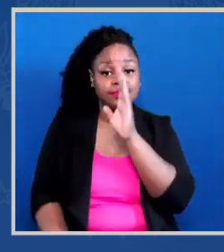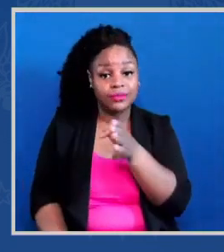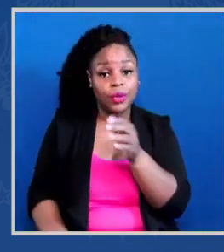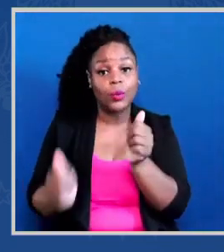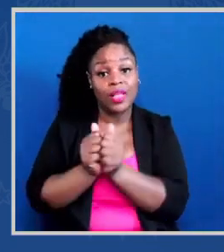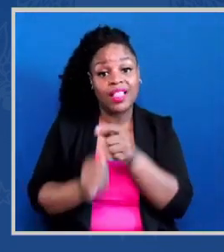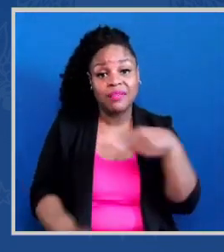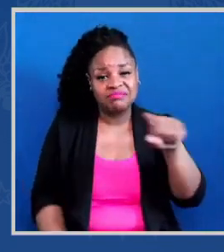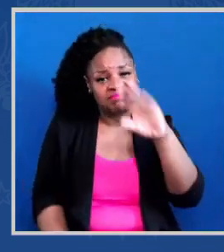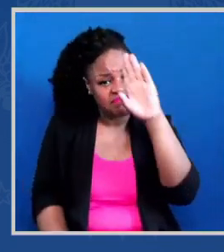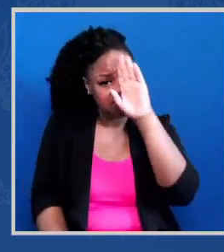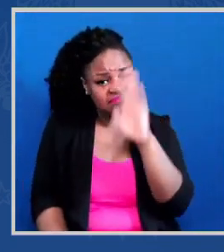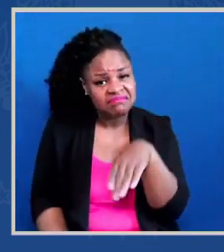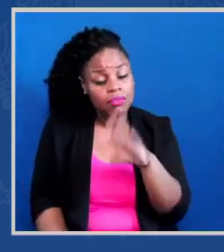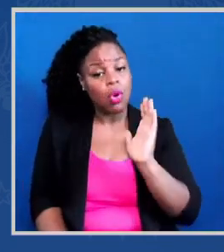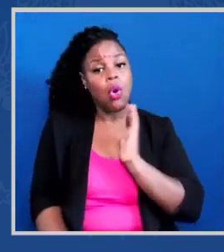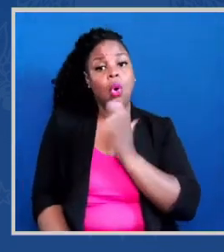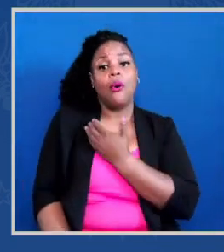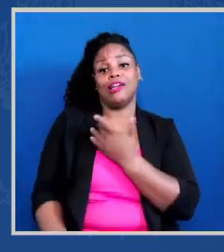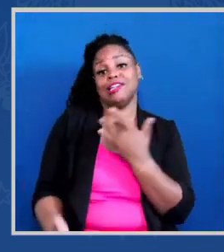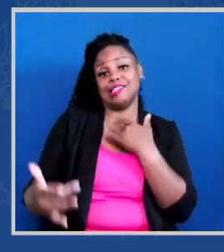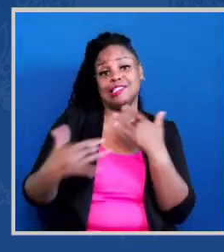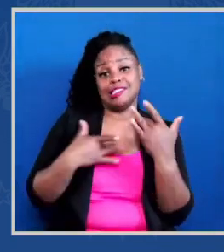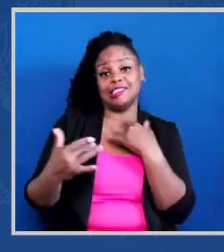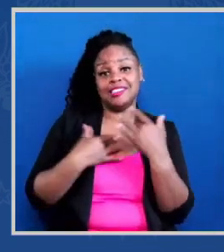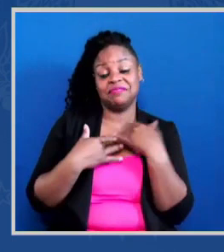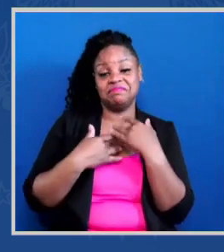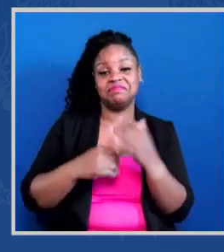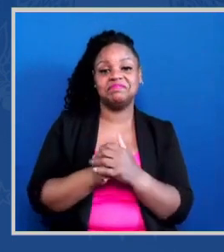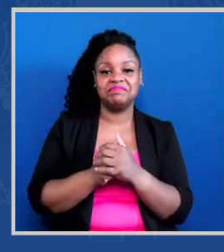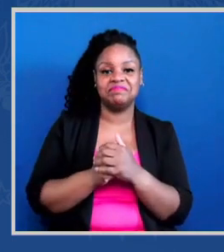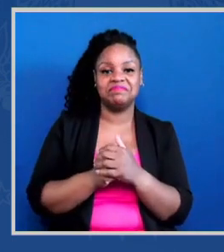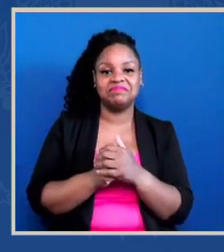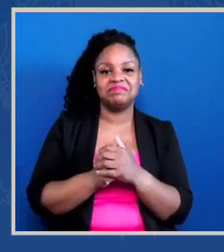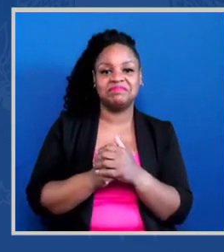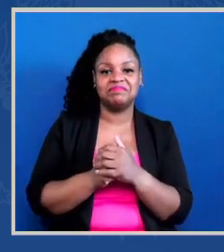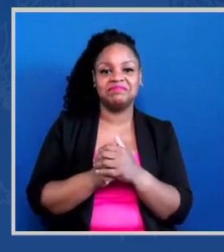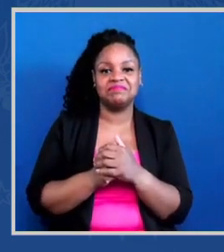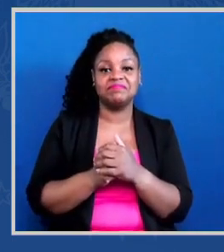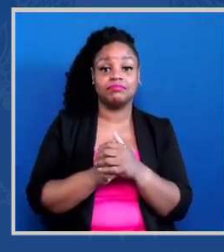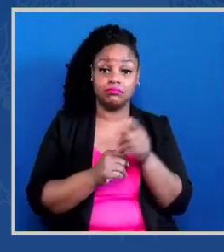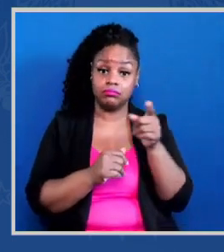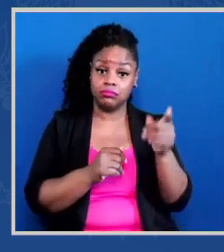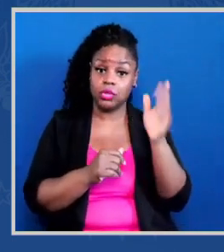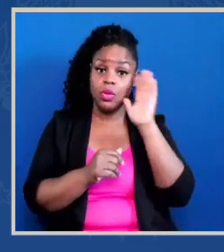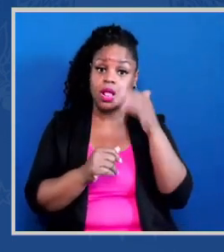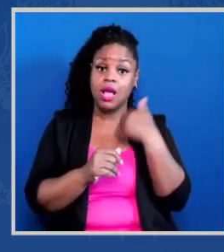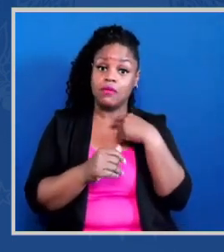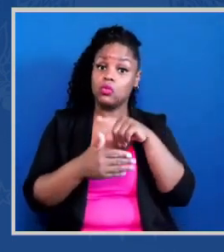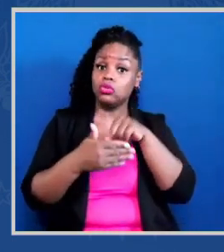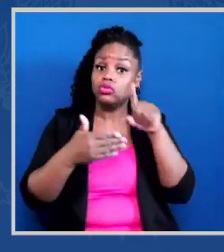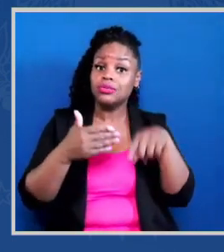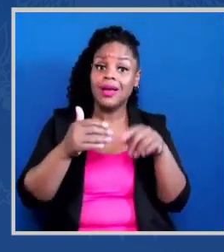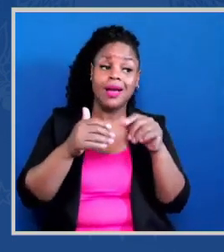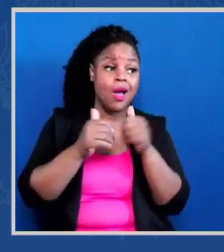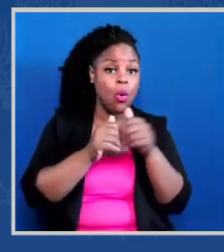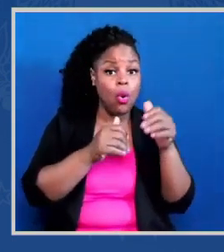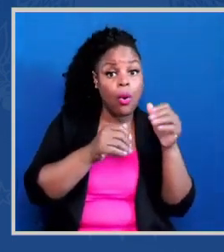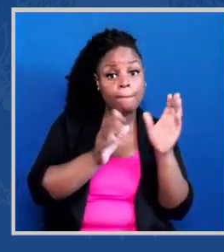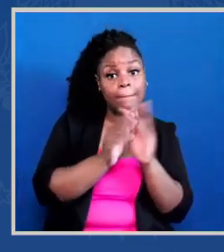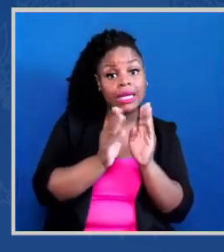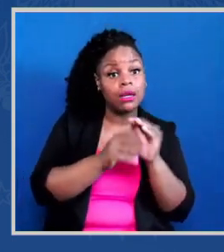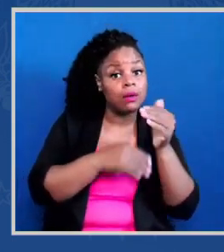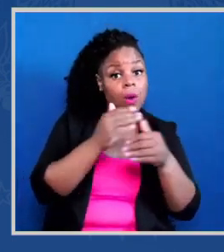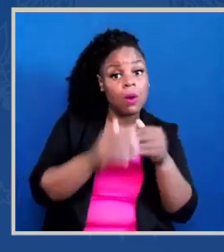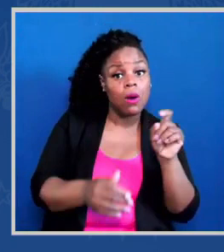will make clear my view of how that meeting turned out, and he'll make clear how, from his perspective, how it turned out. But I don't want